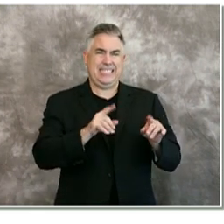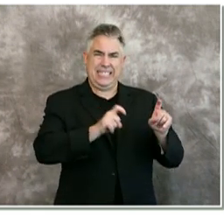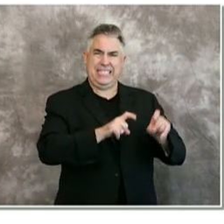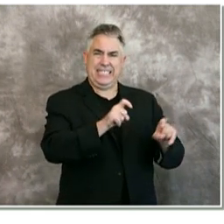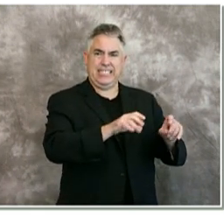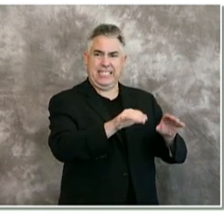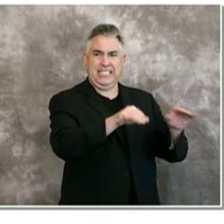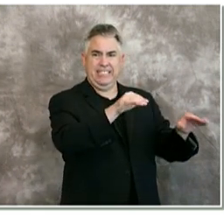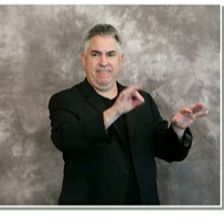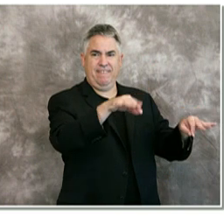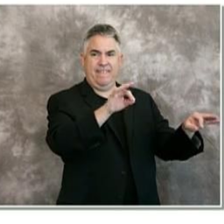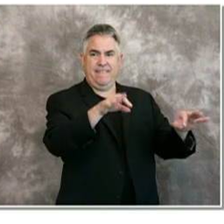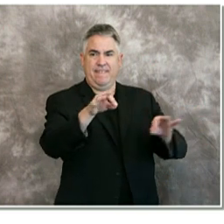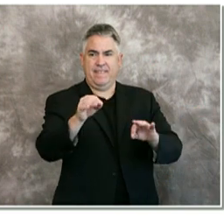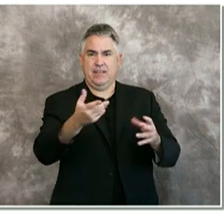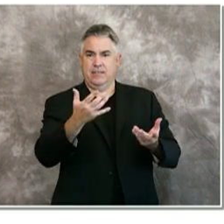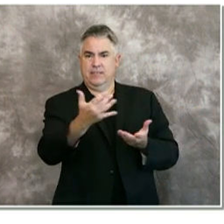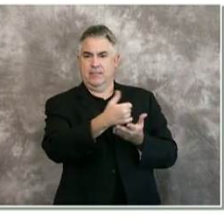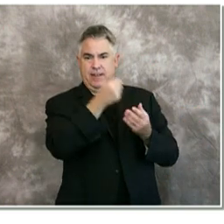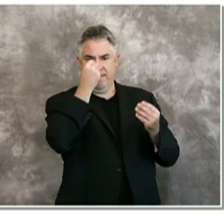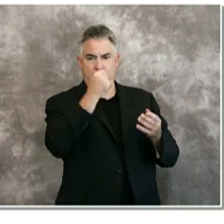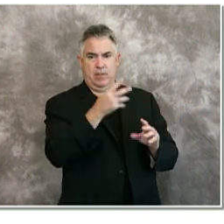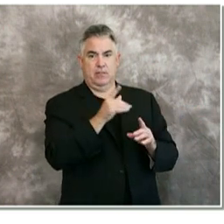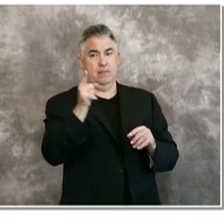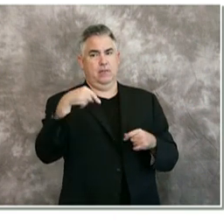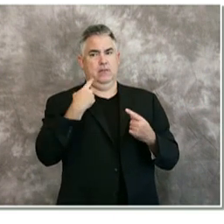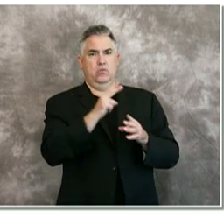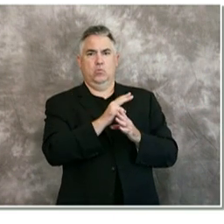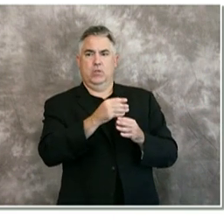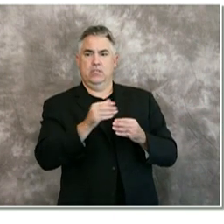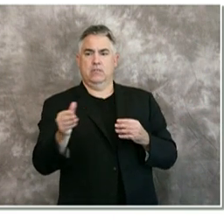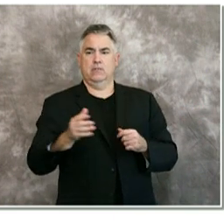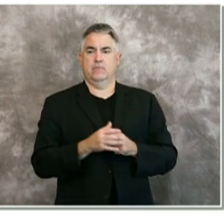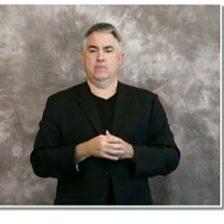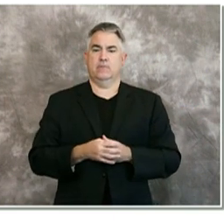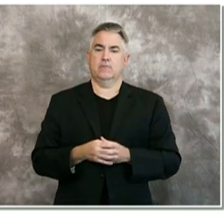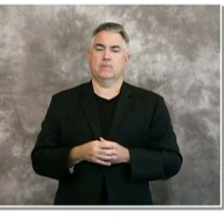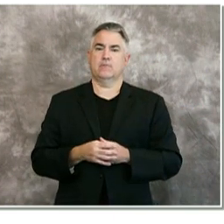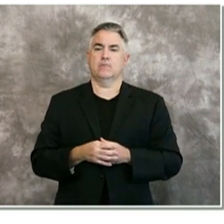over the past 2 weeks. Next slide.